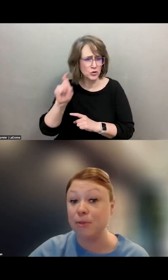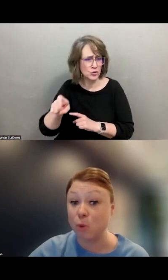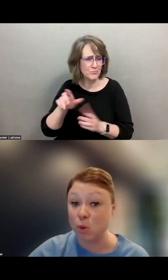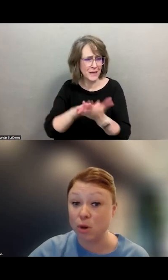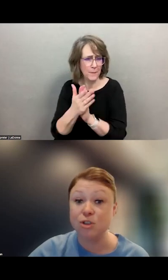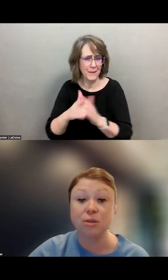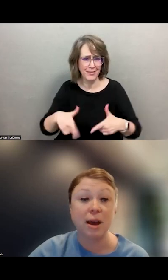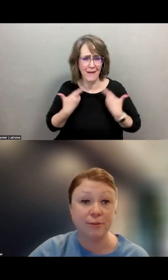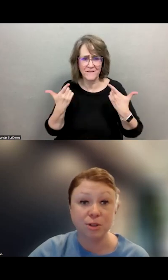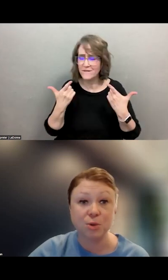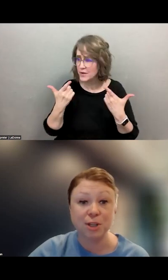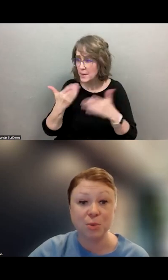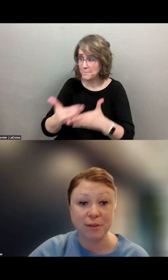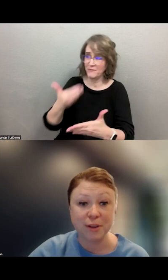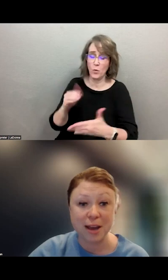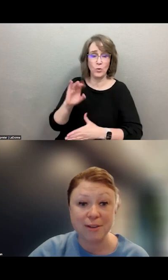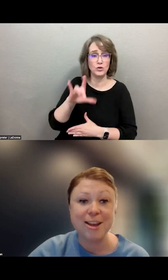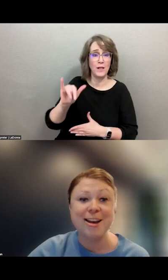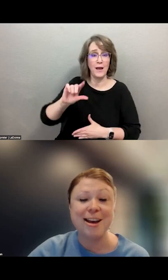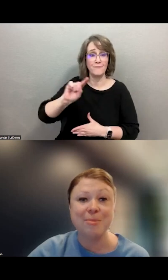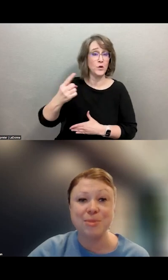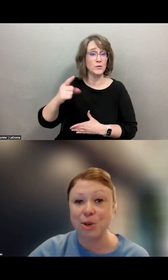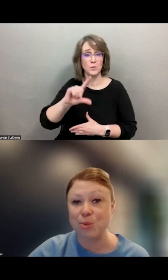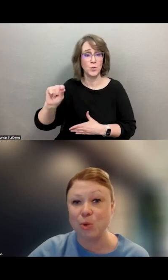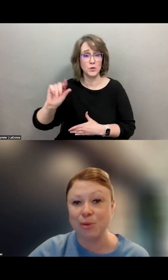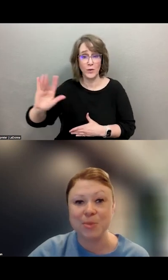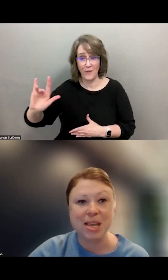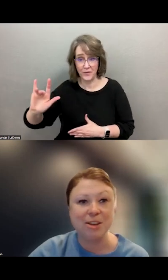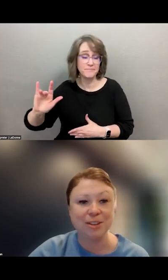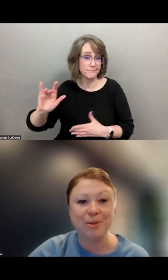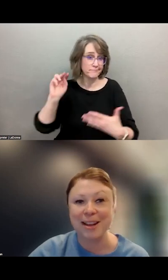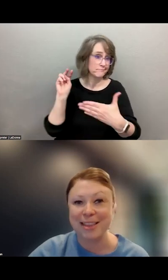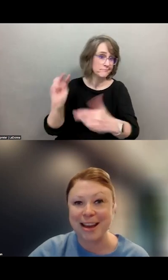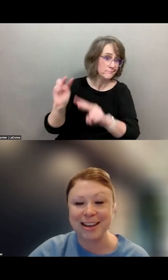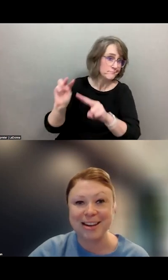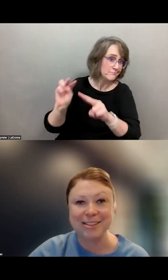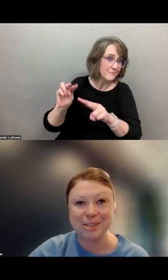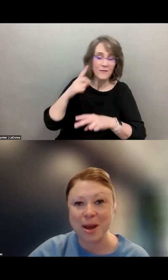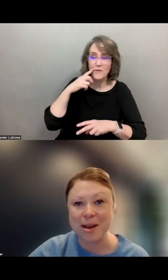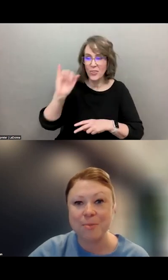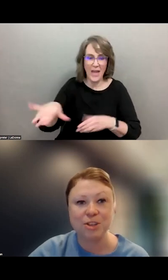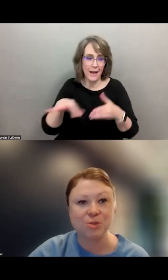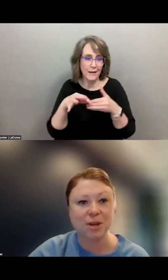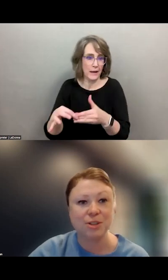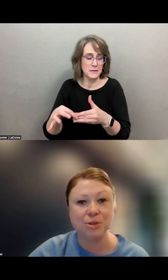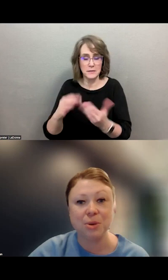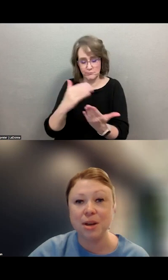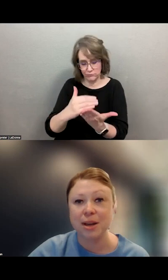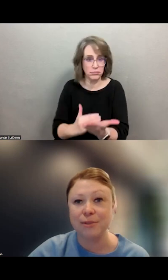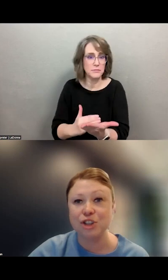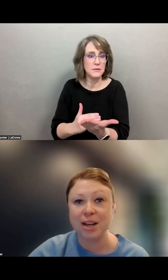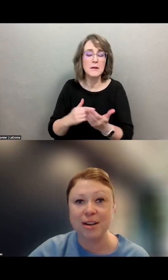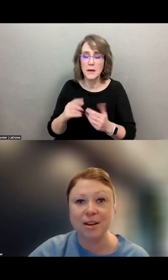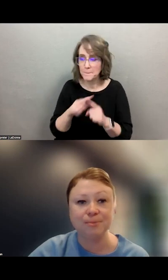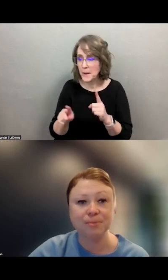sometime before July 1st, 2025. So we're eagerly awaiting that guidance as well, but just wanted to